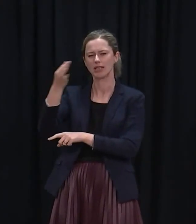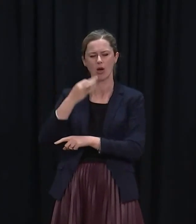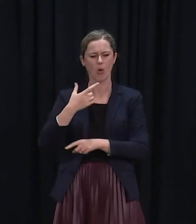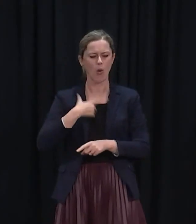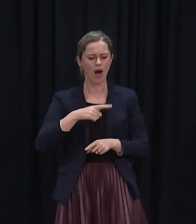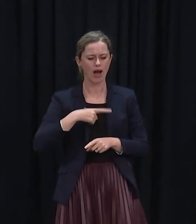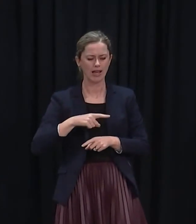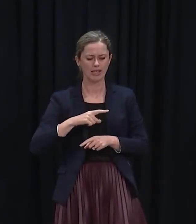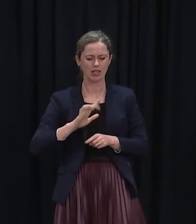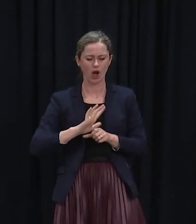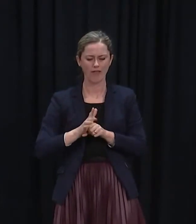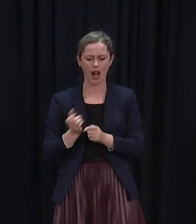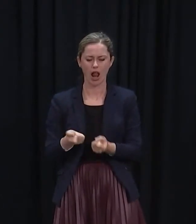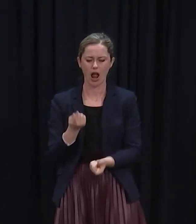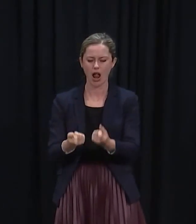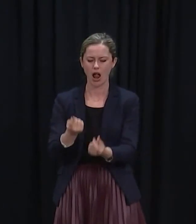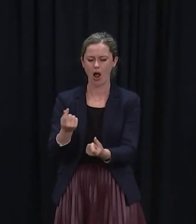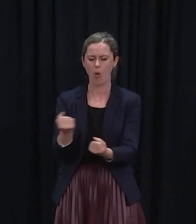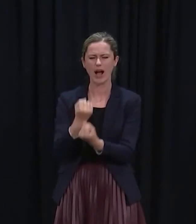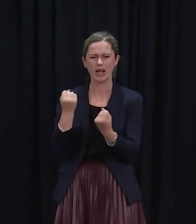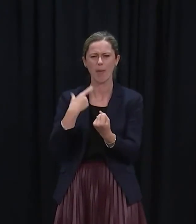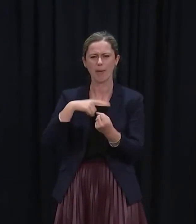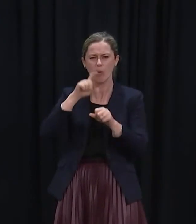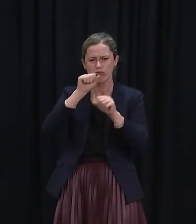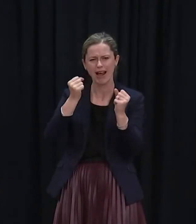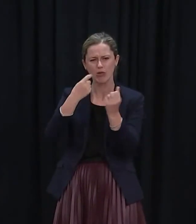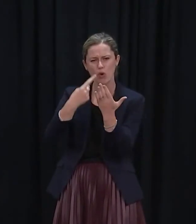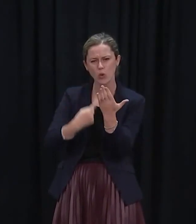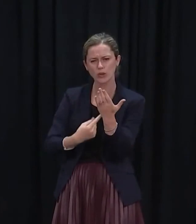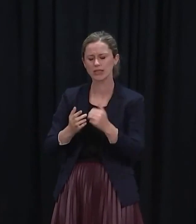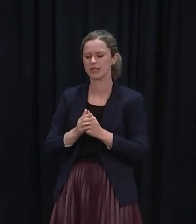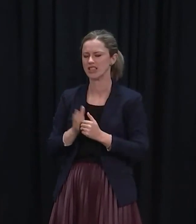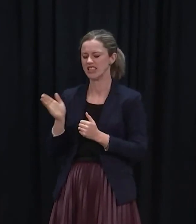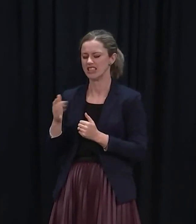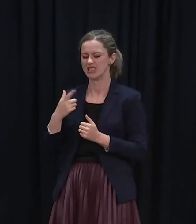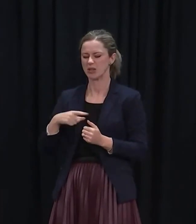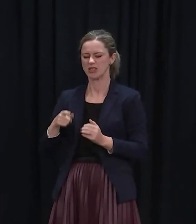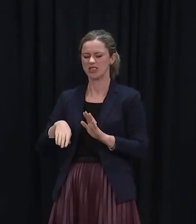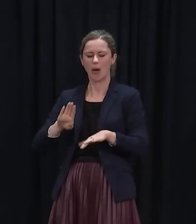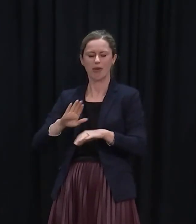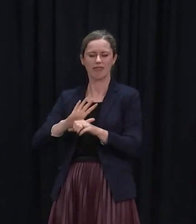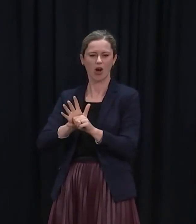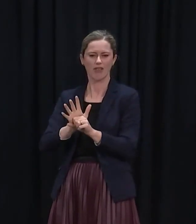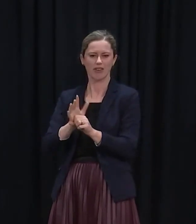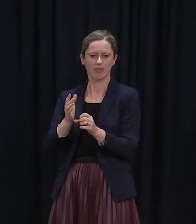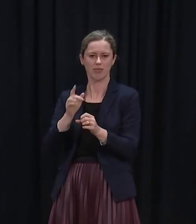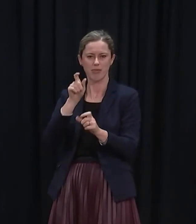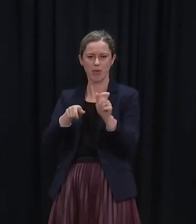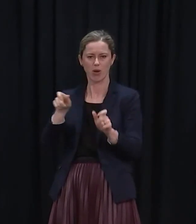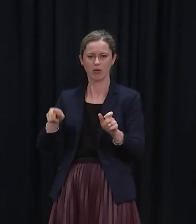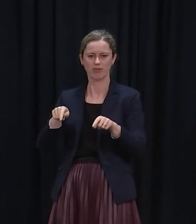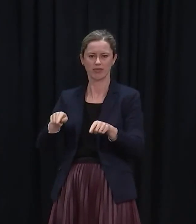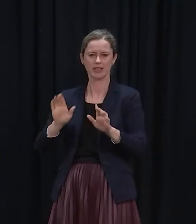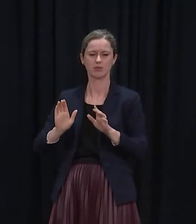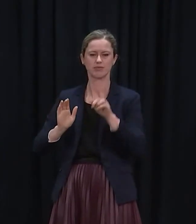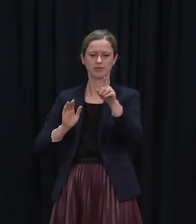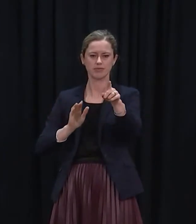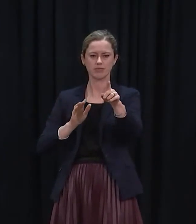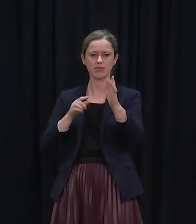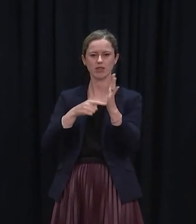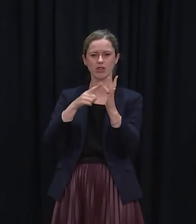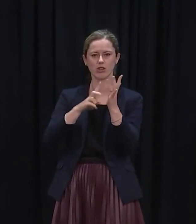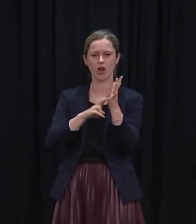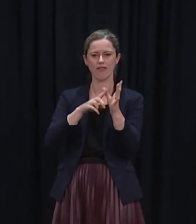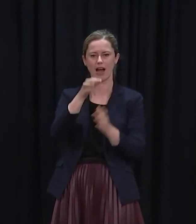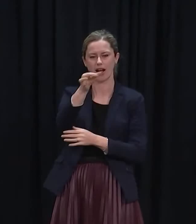aren't following the rules? It's just the nature of the cases that we're dealing with there. Modelling released by Te Punaha Latatini shows that if you'd